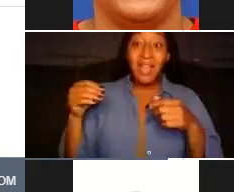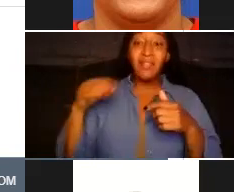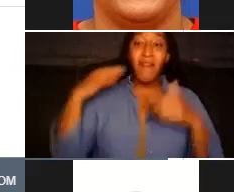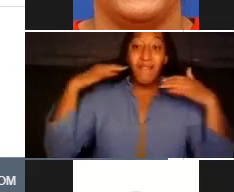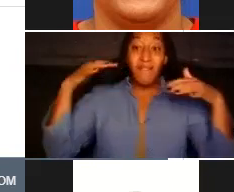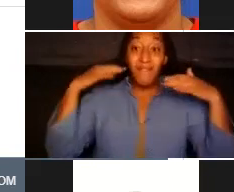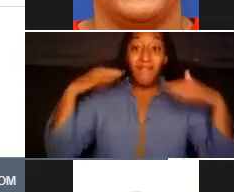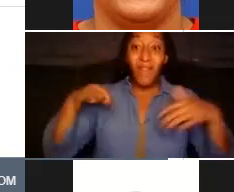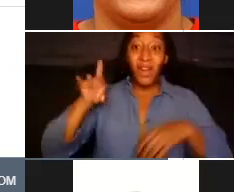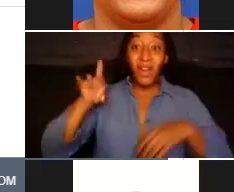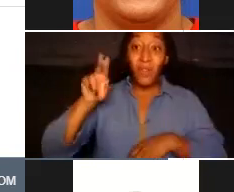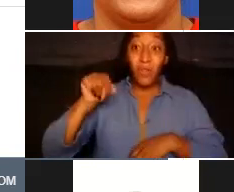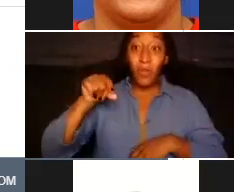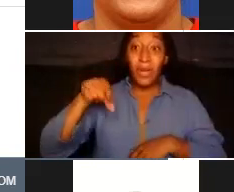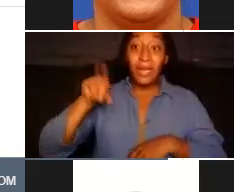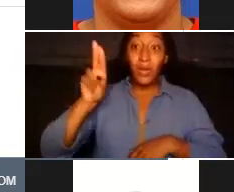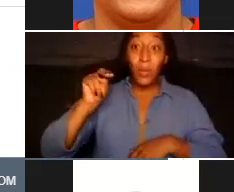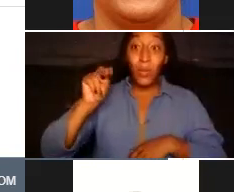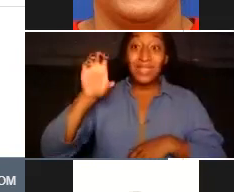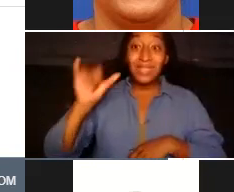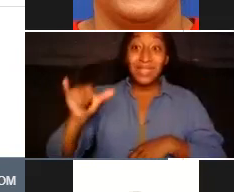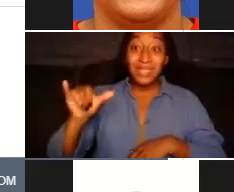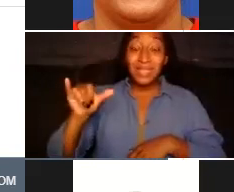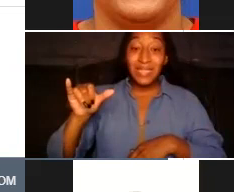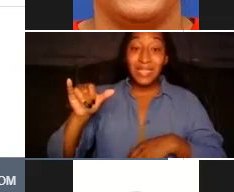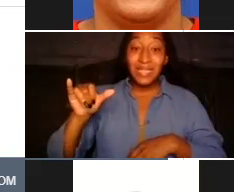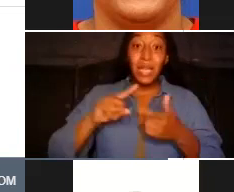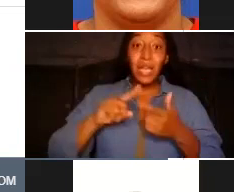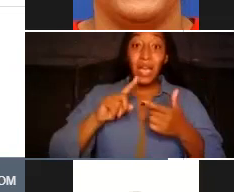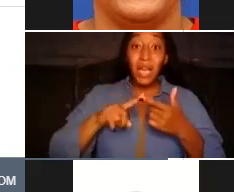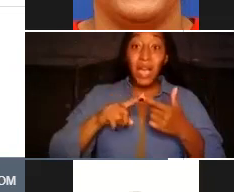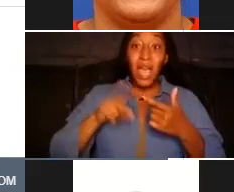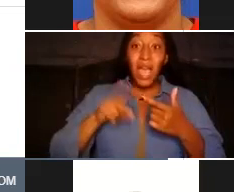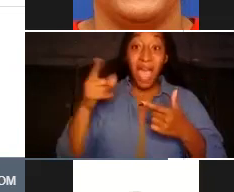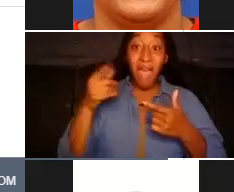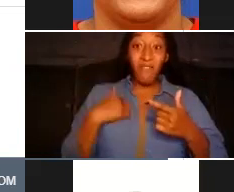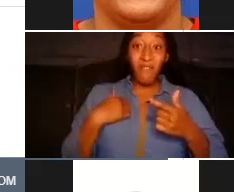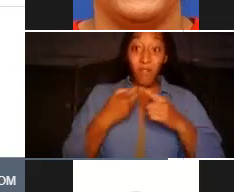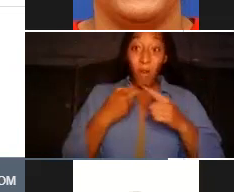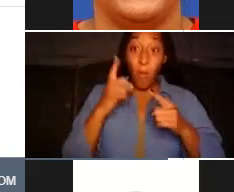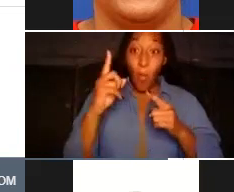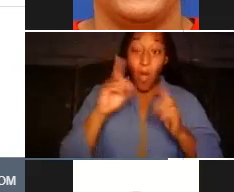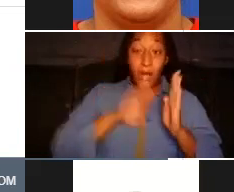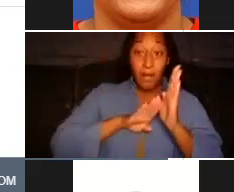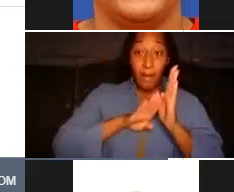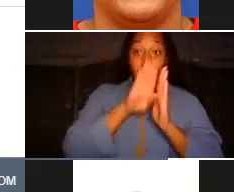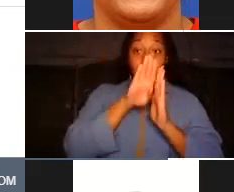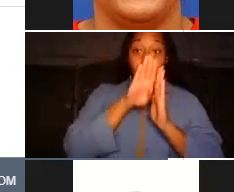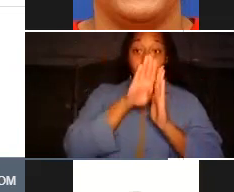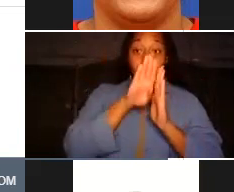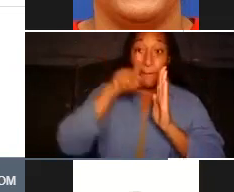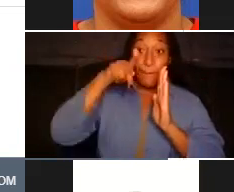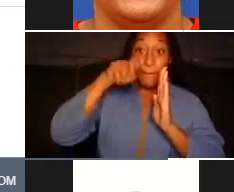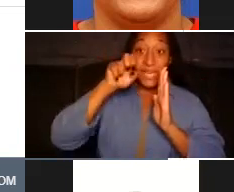measure how long our wave is? We measure from one peak to the next. You can see in the picture. And we use